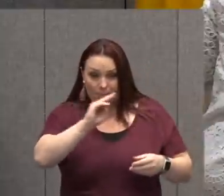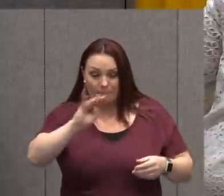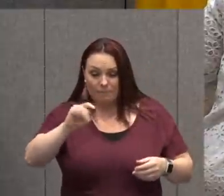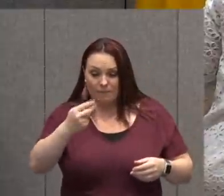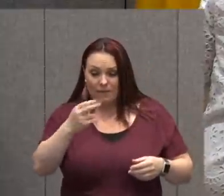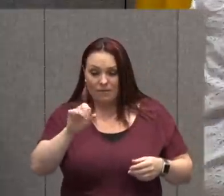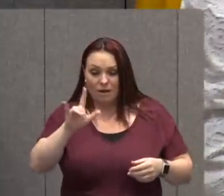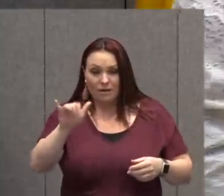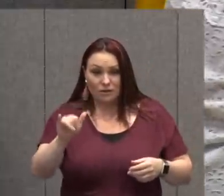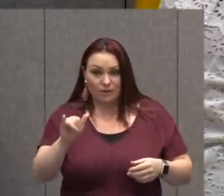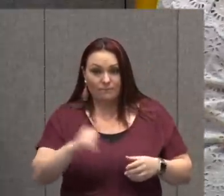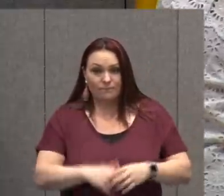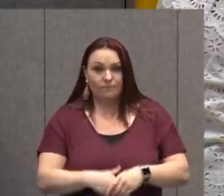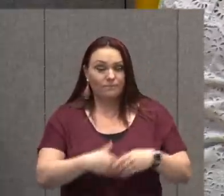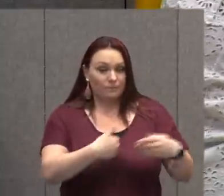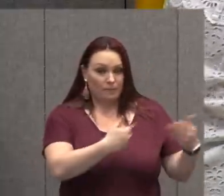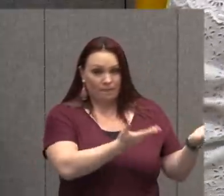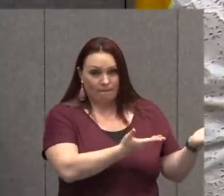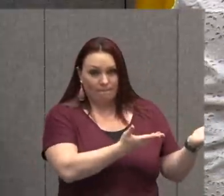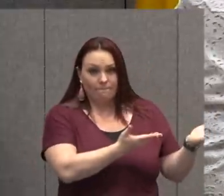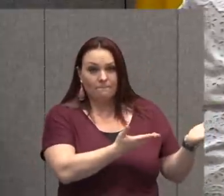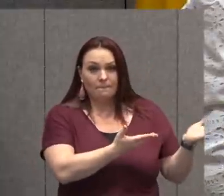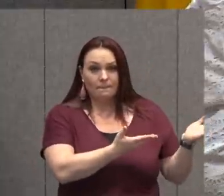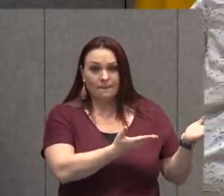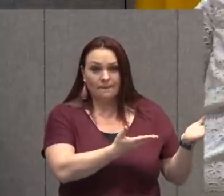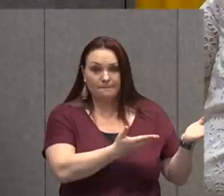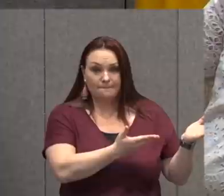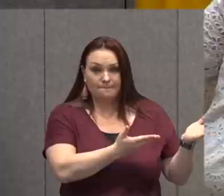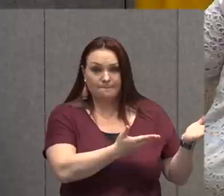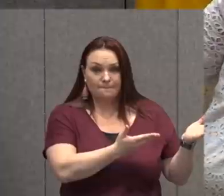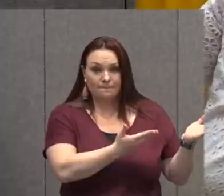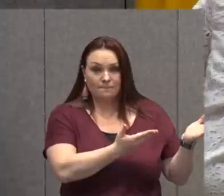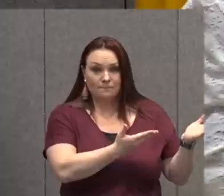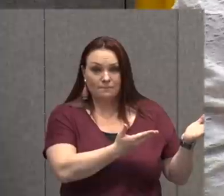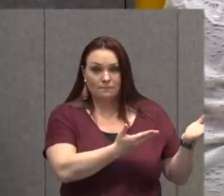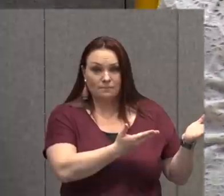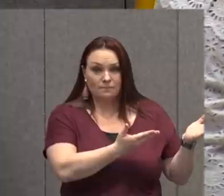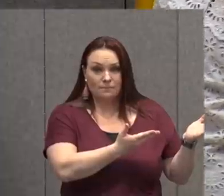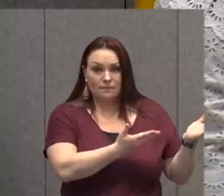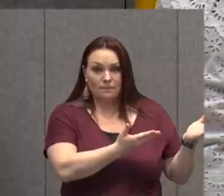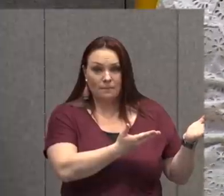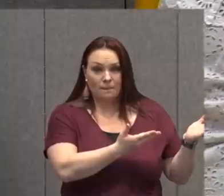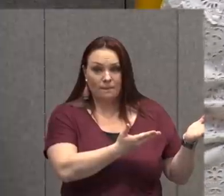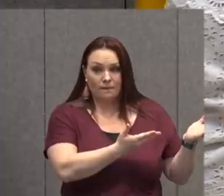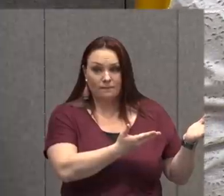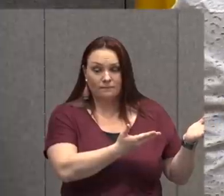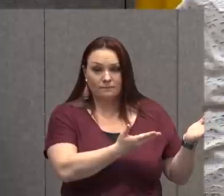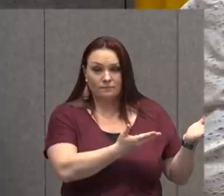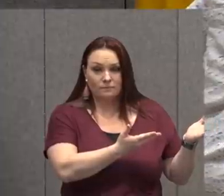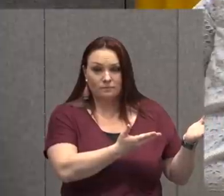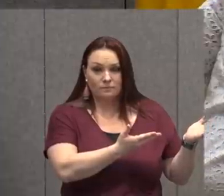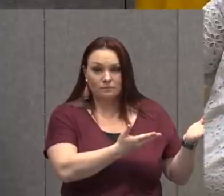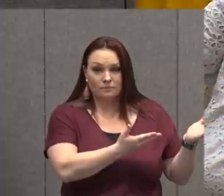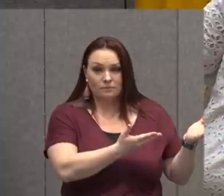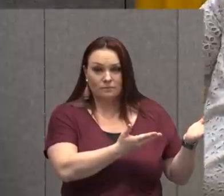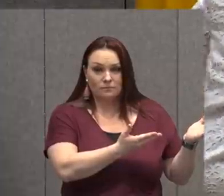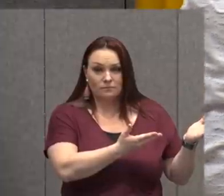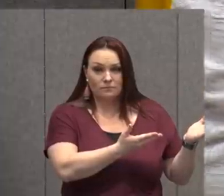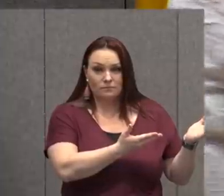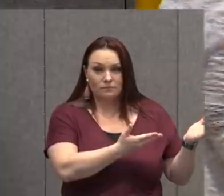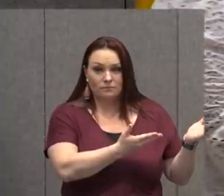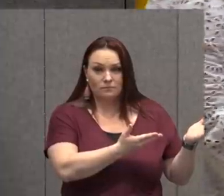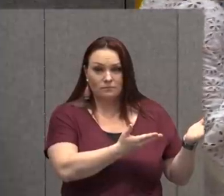ancient times, there were many stories about the moon having special